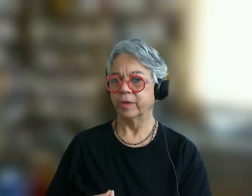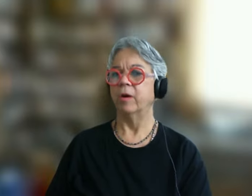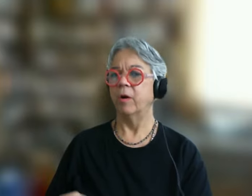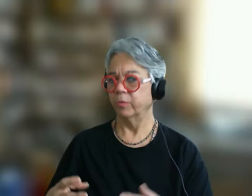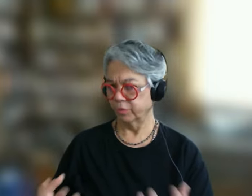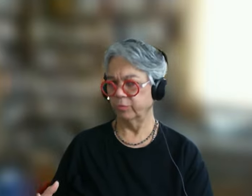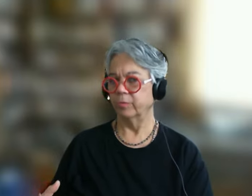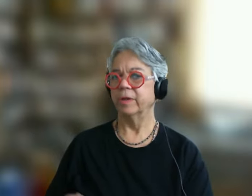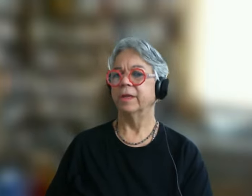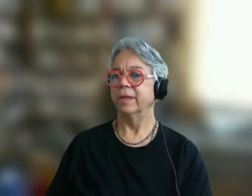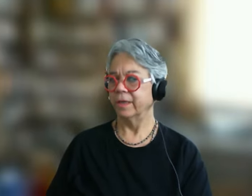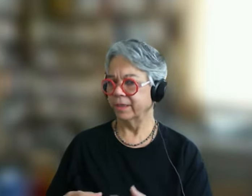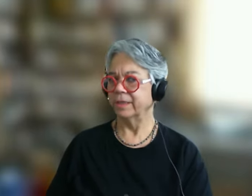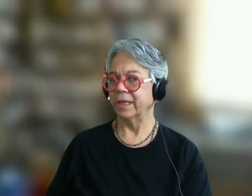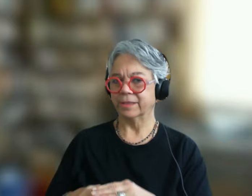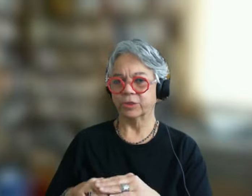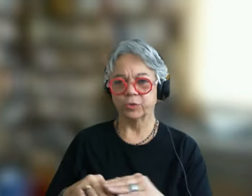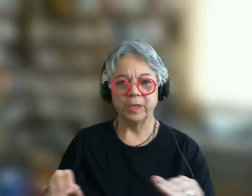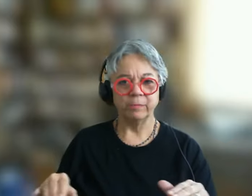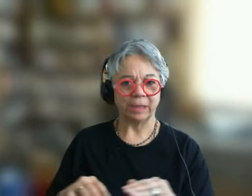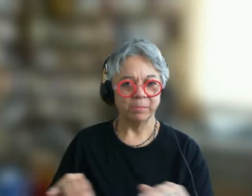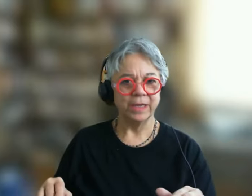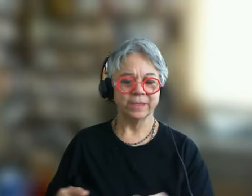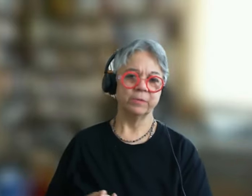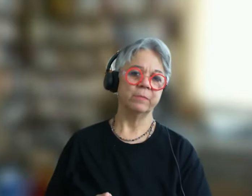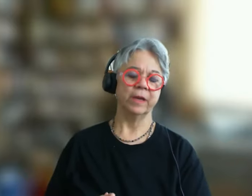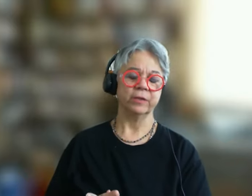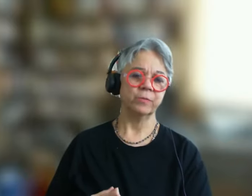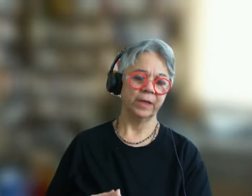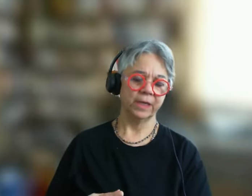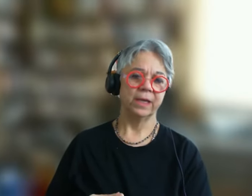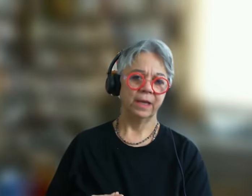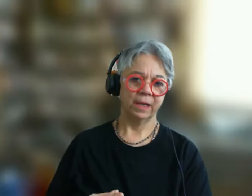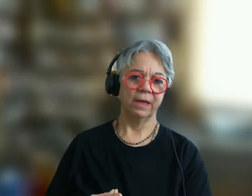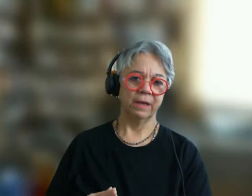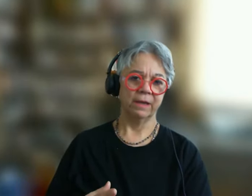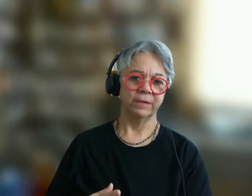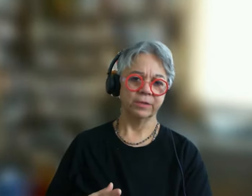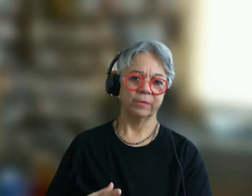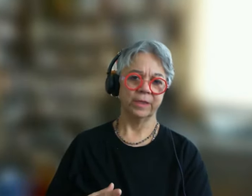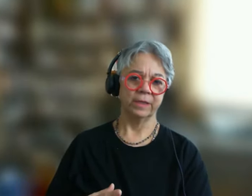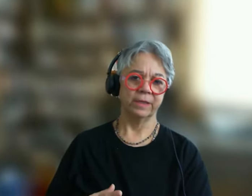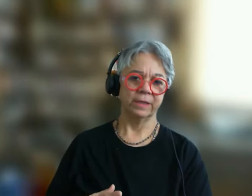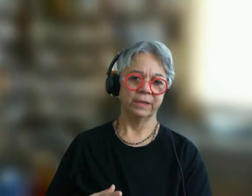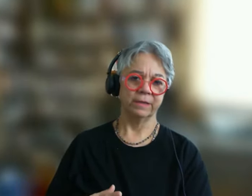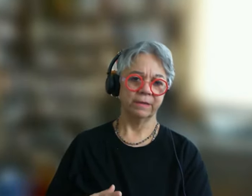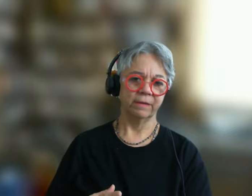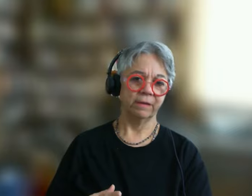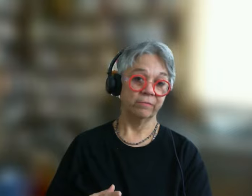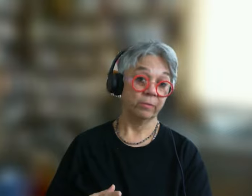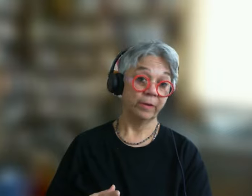because we are also in that stream, that mainstream actually, surrounding